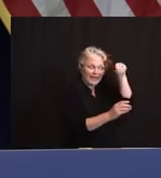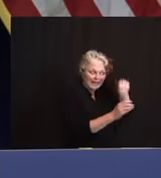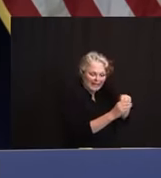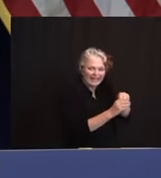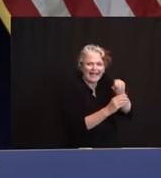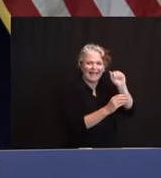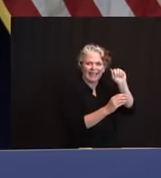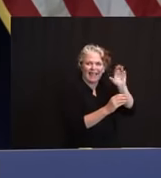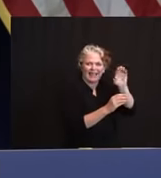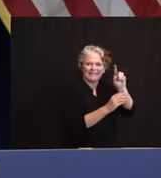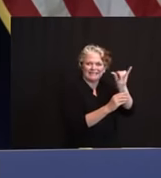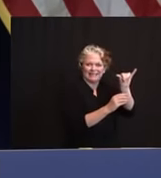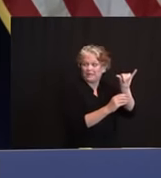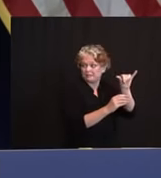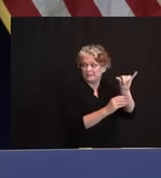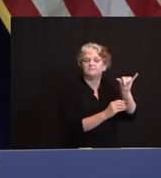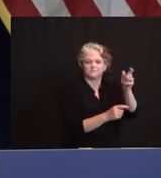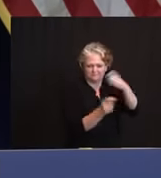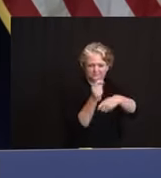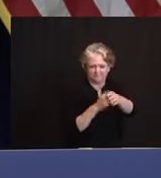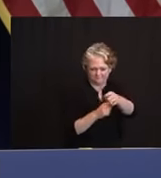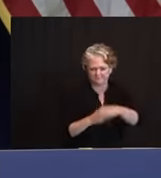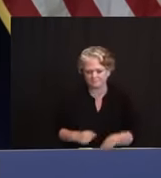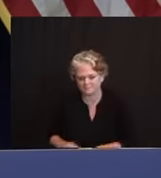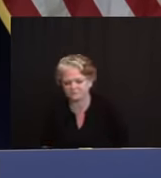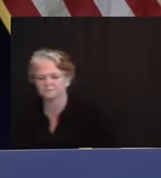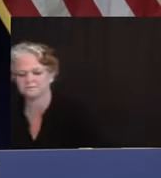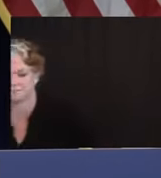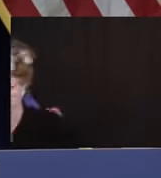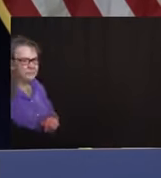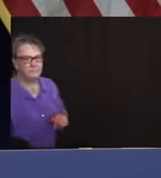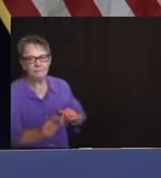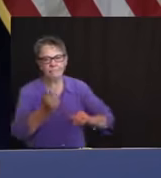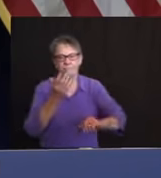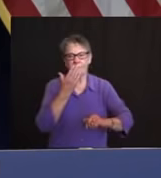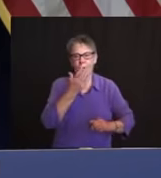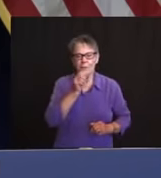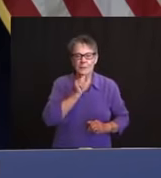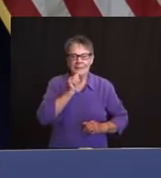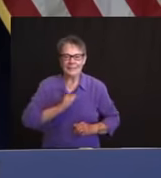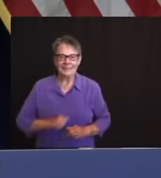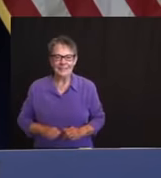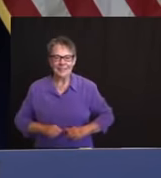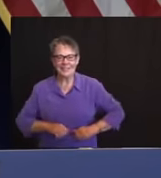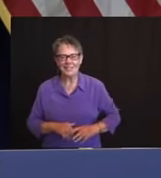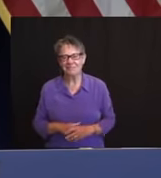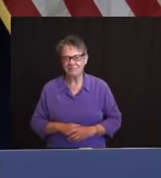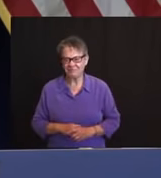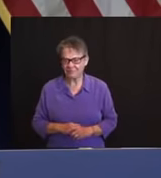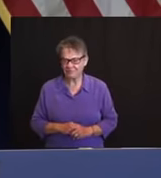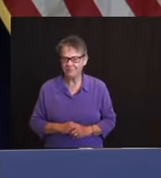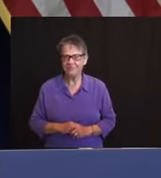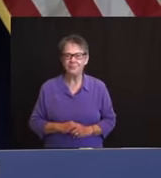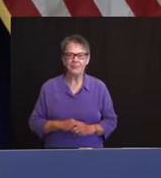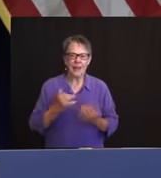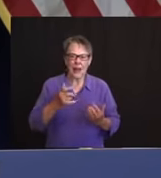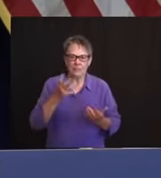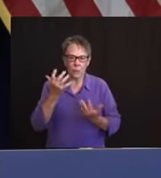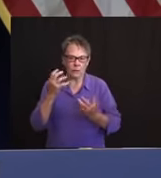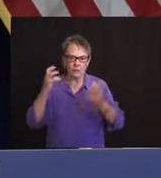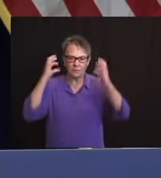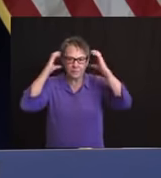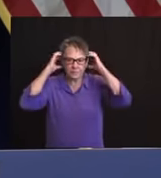Atlantic City. We run some exceptional internship programs designed to develop some